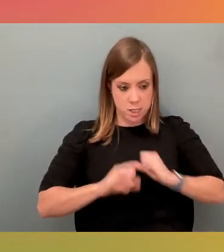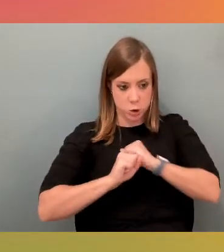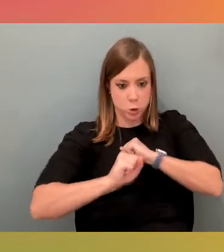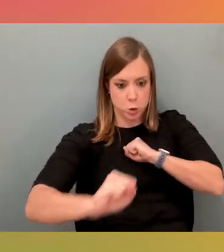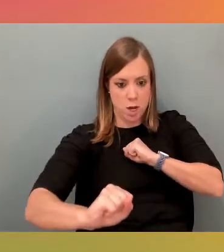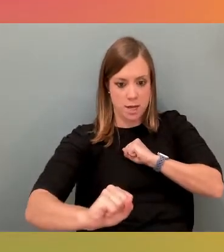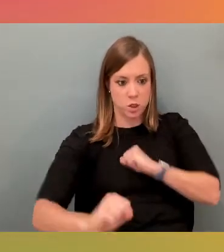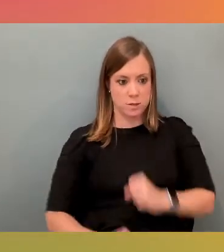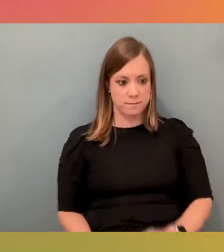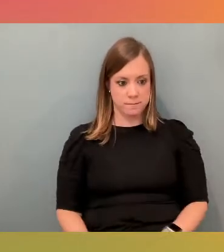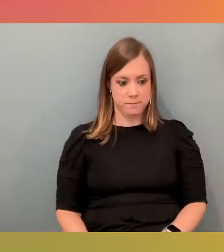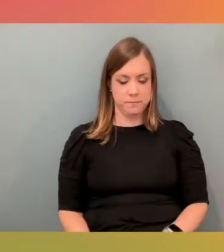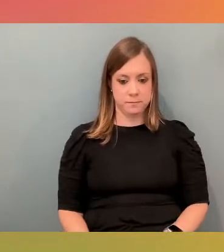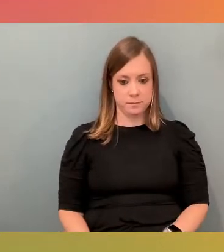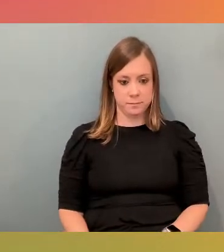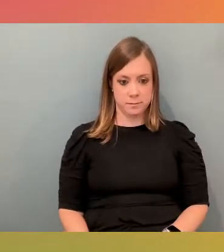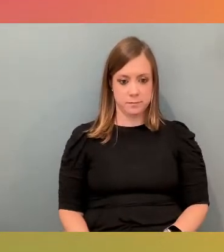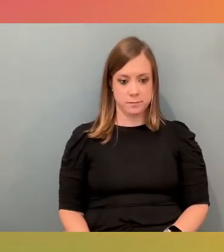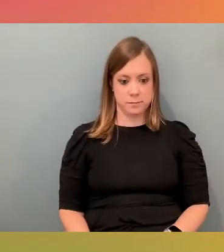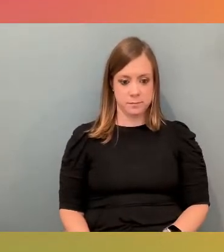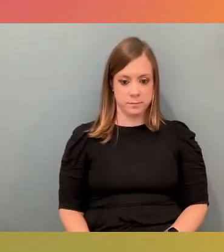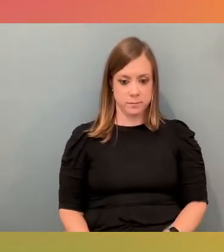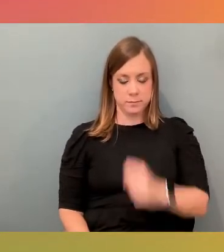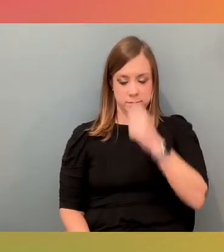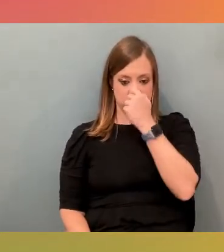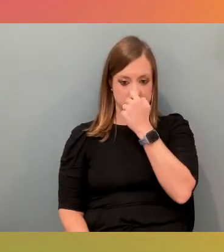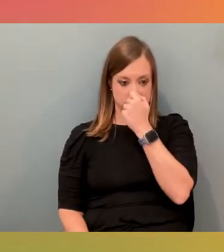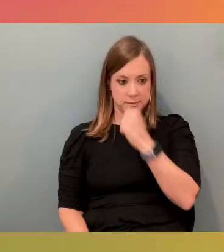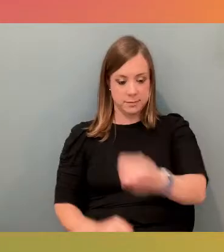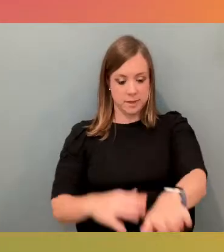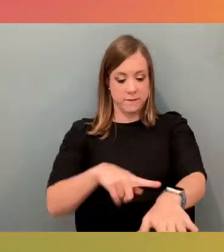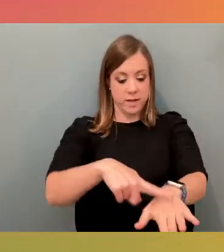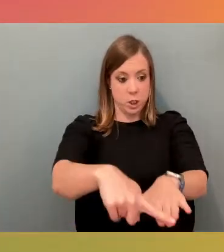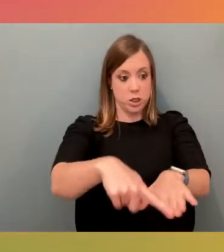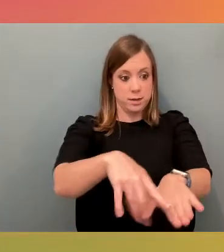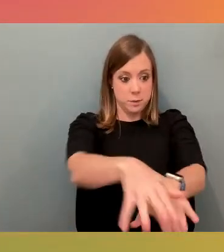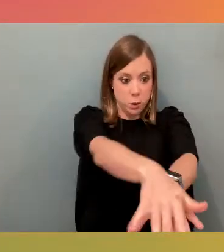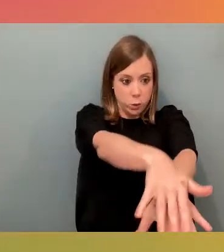the fingertips up the arm into the shoulders.